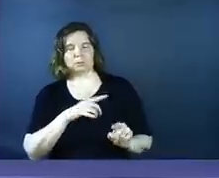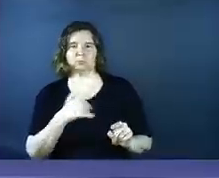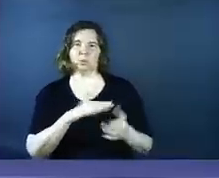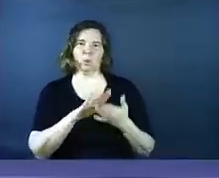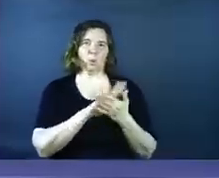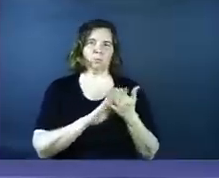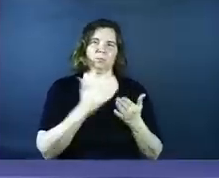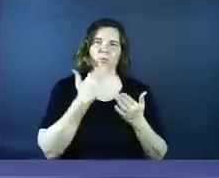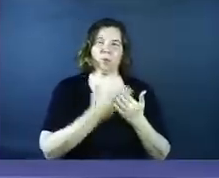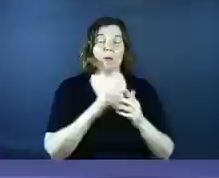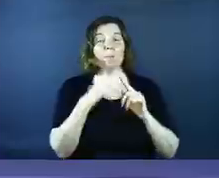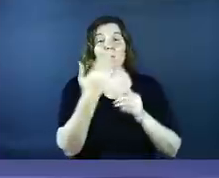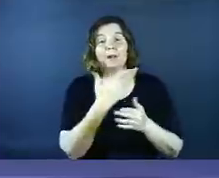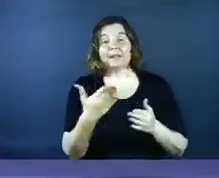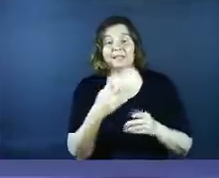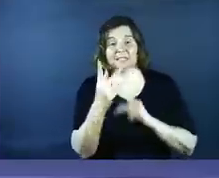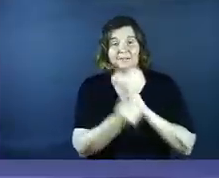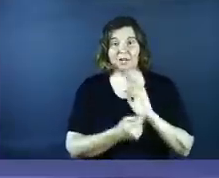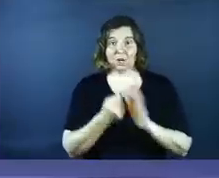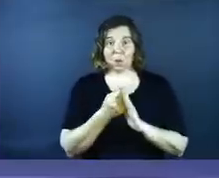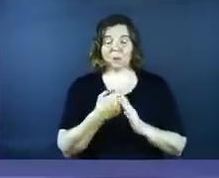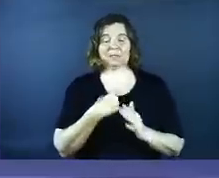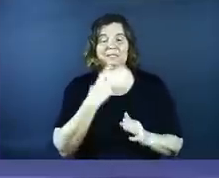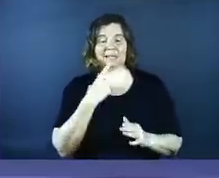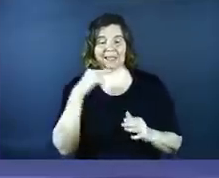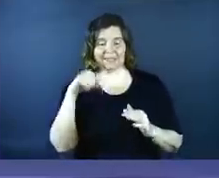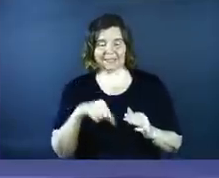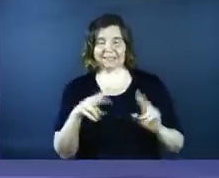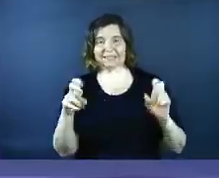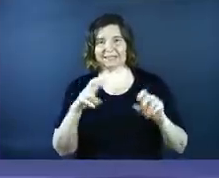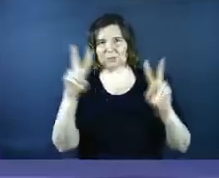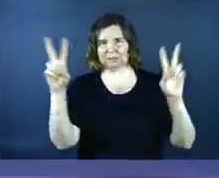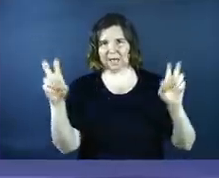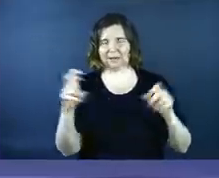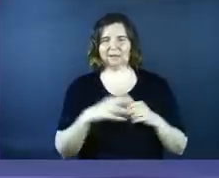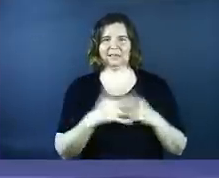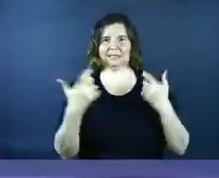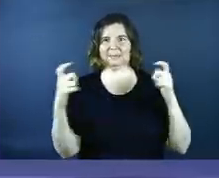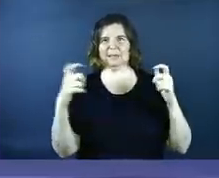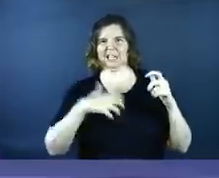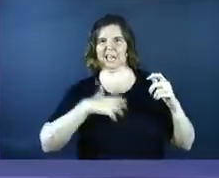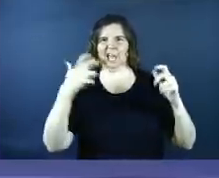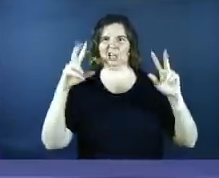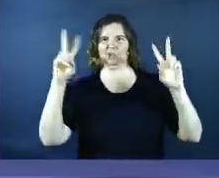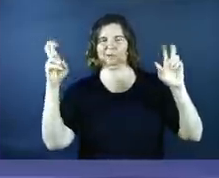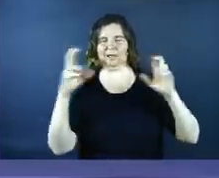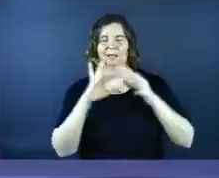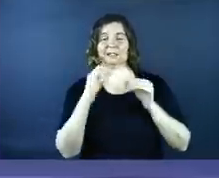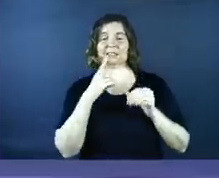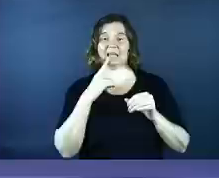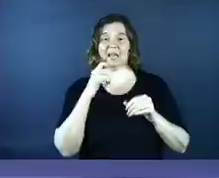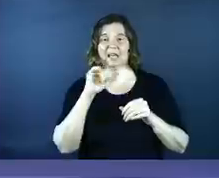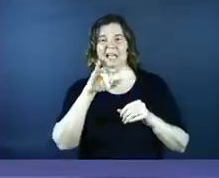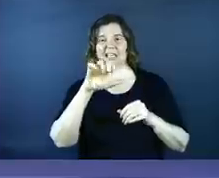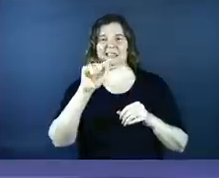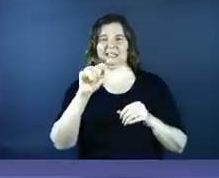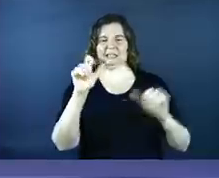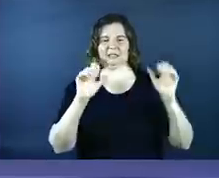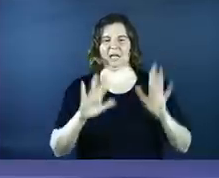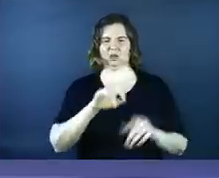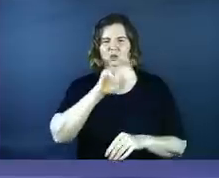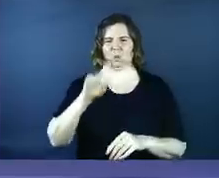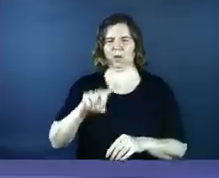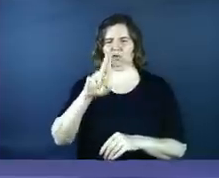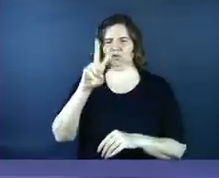well thought out. But one of these videos, it says this. This is the title of it. It's this big angry title. It says, "Atheist Scientist